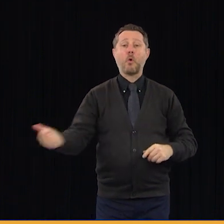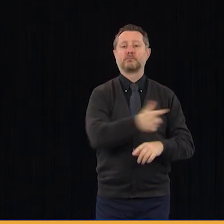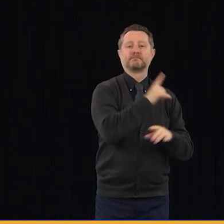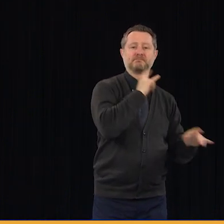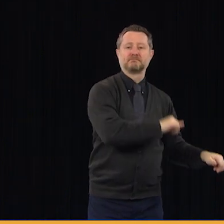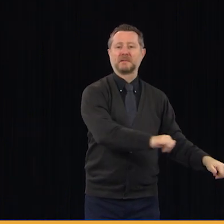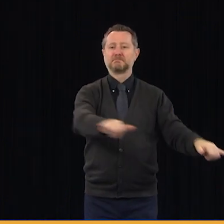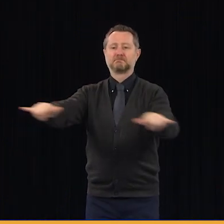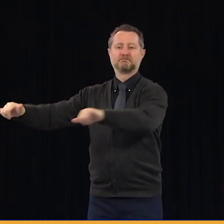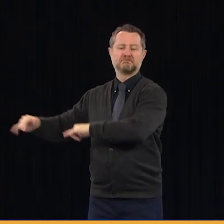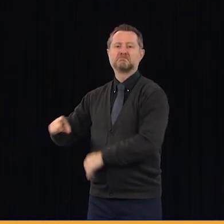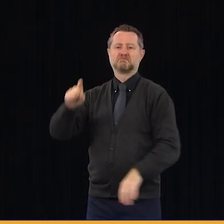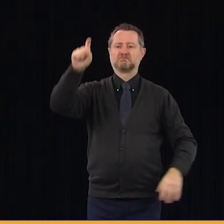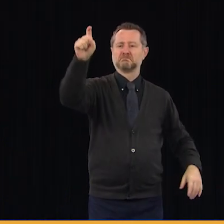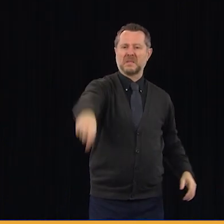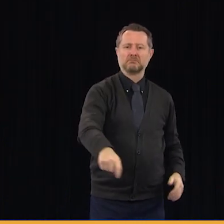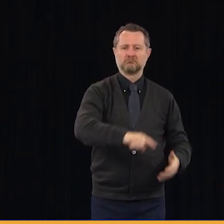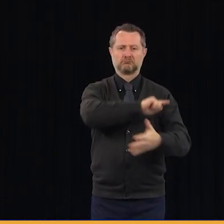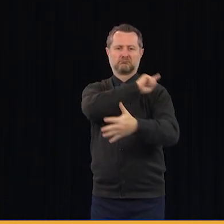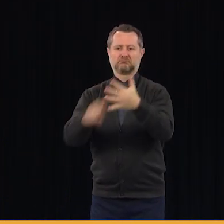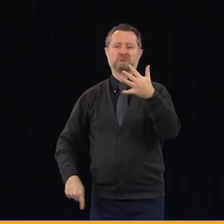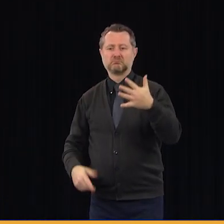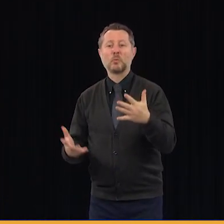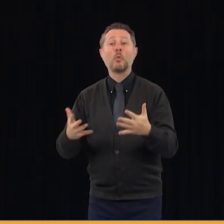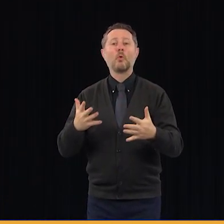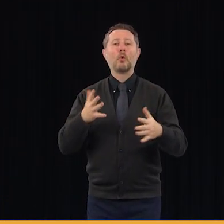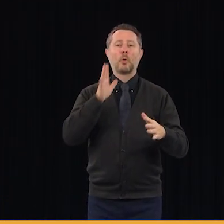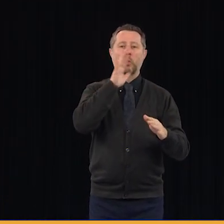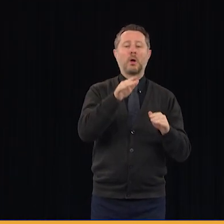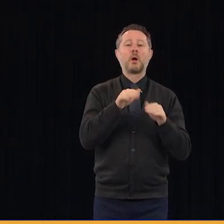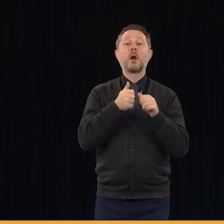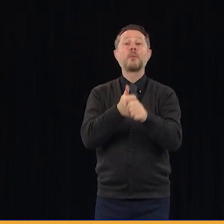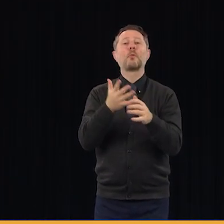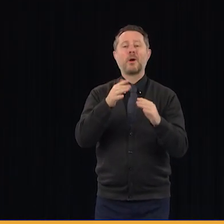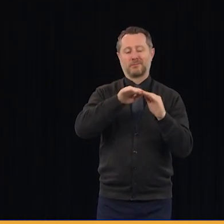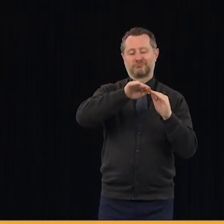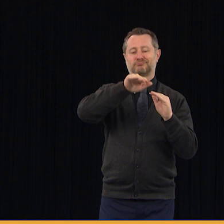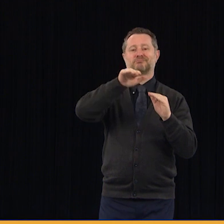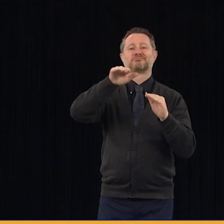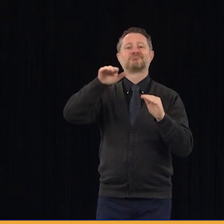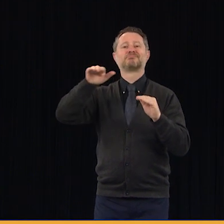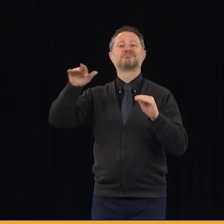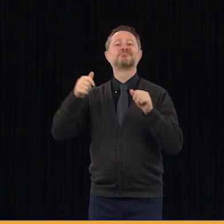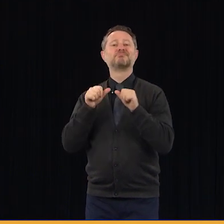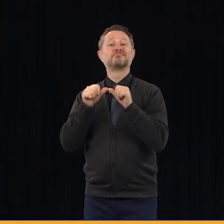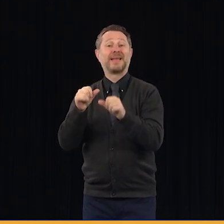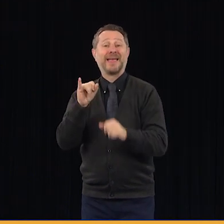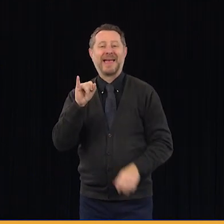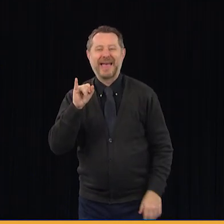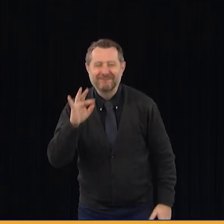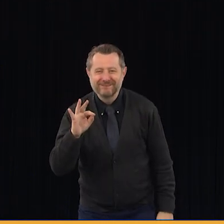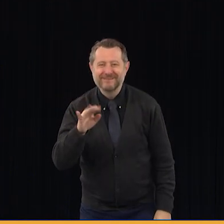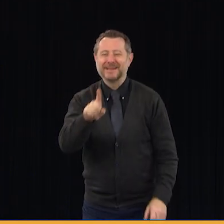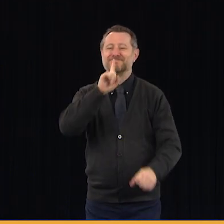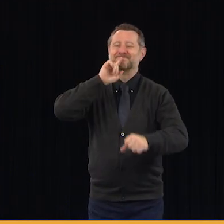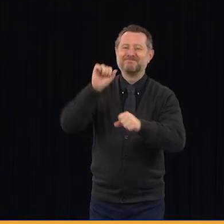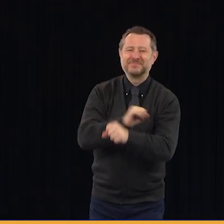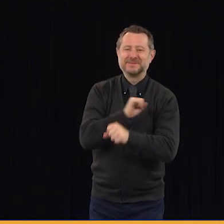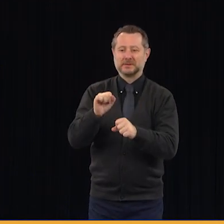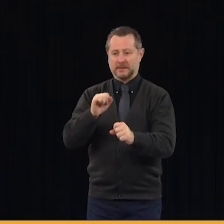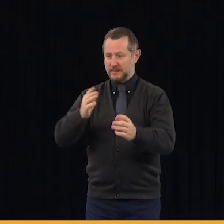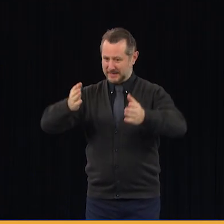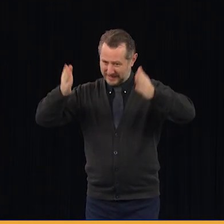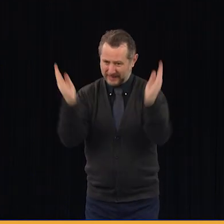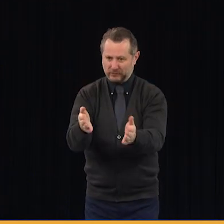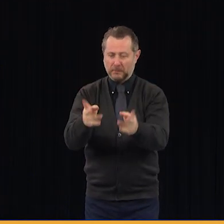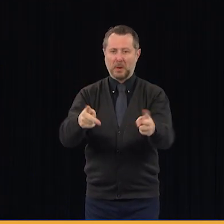to so-called flatten the curve if you actually got people to comply with all these measures. And